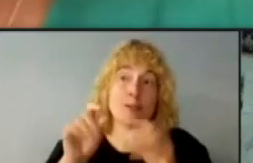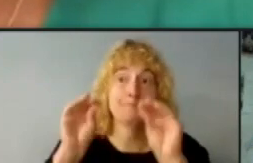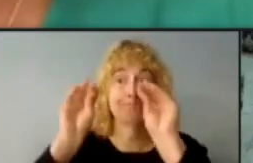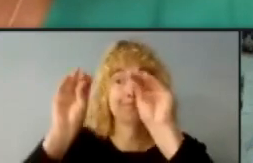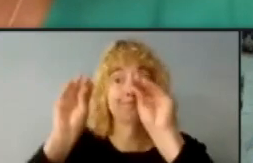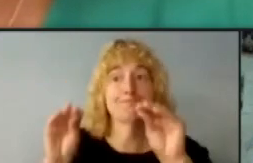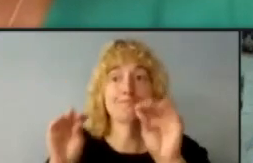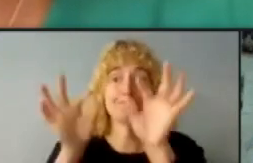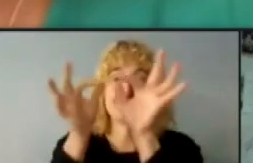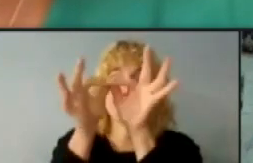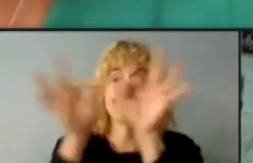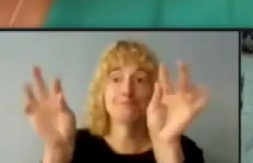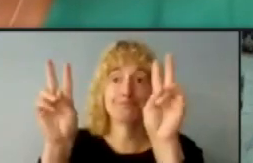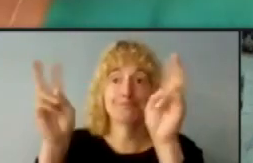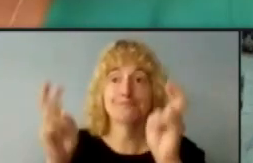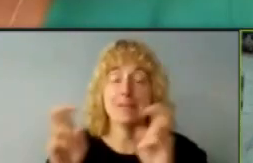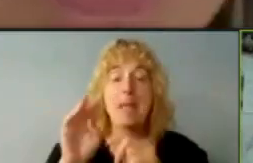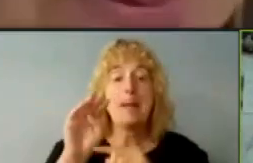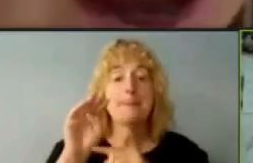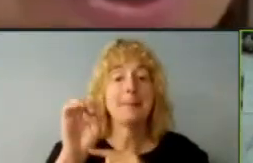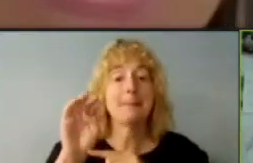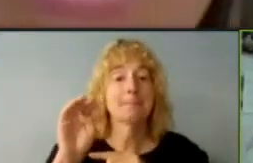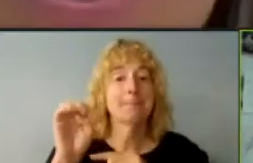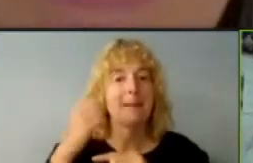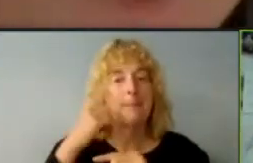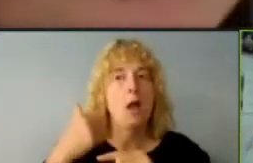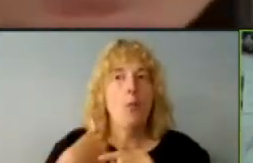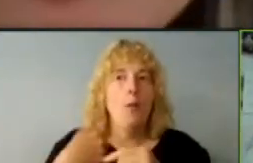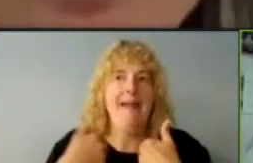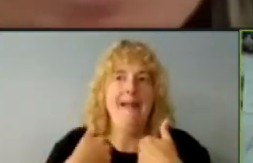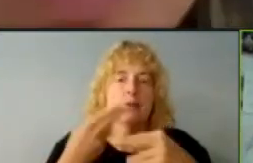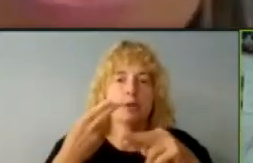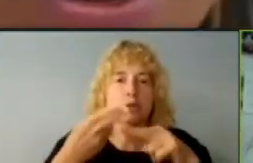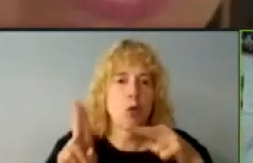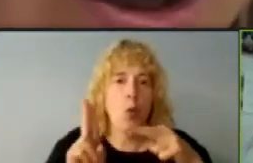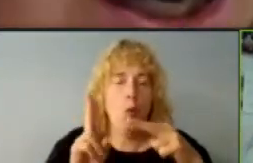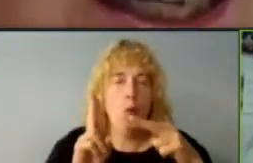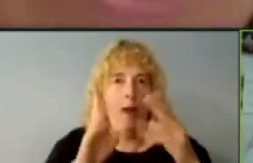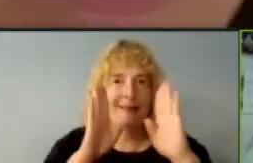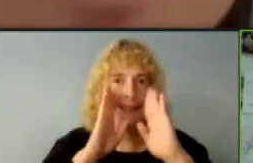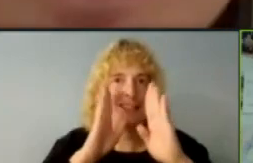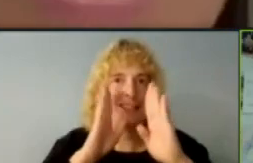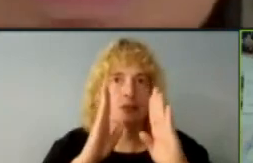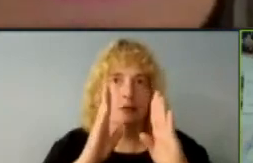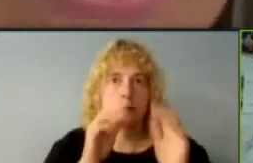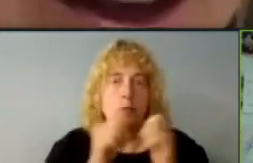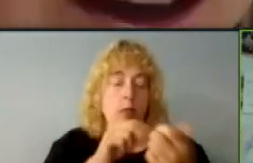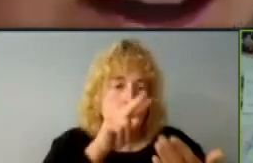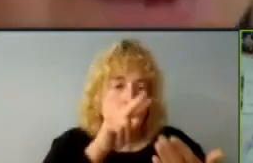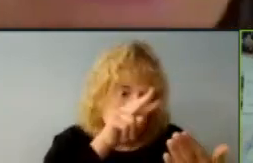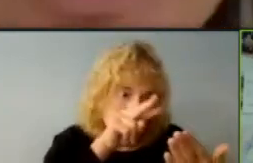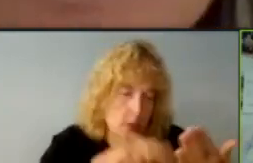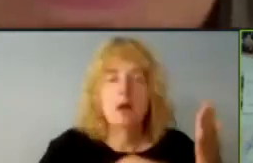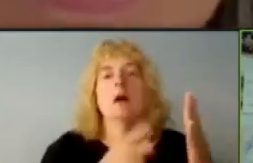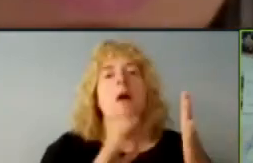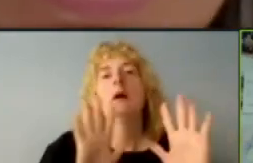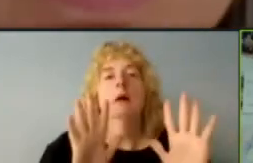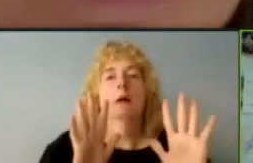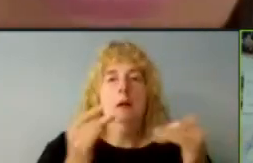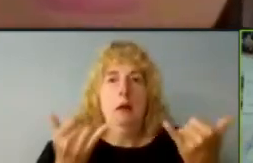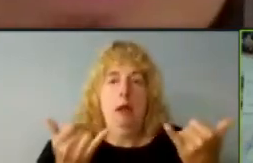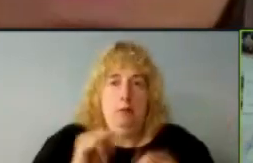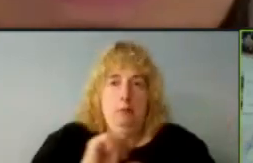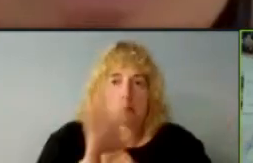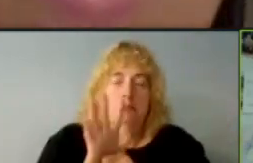know, we have such a short attention span, and particularly in this very difficult time, I think many of our